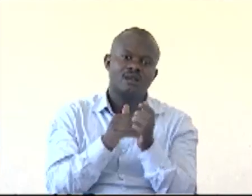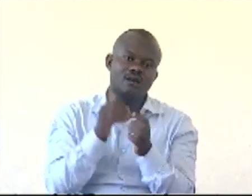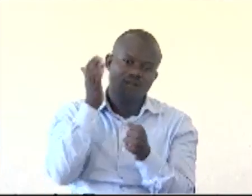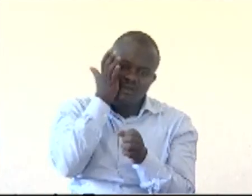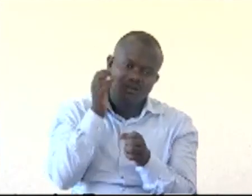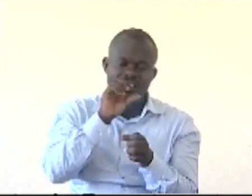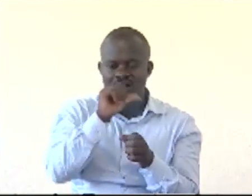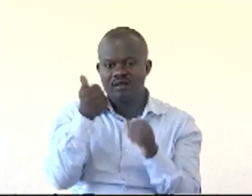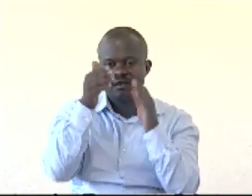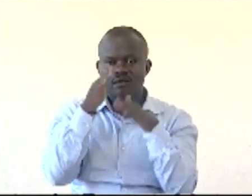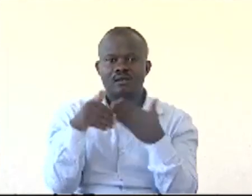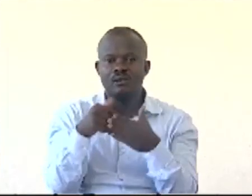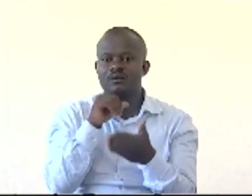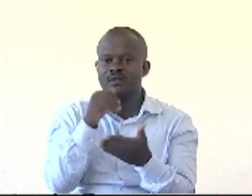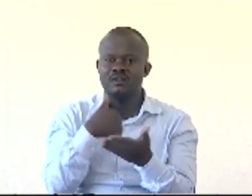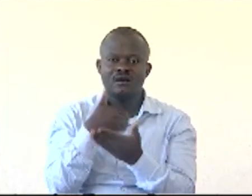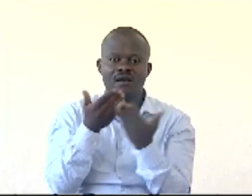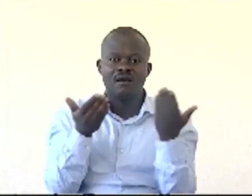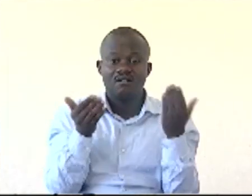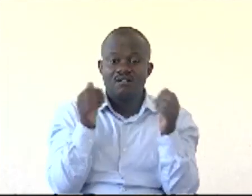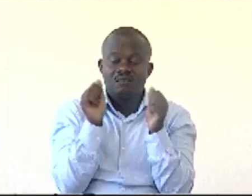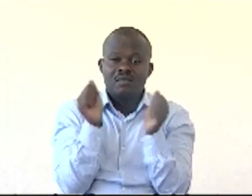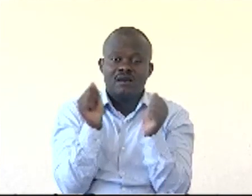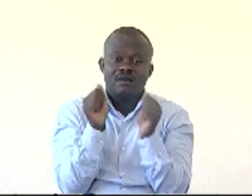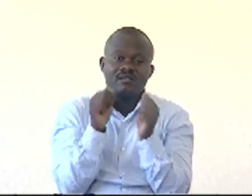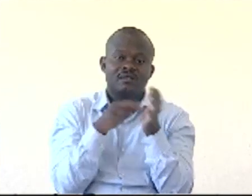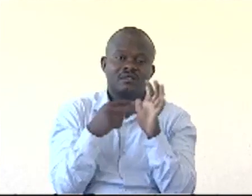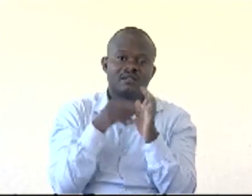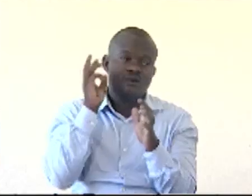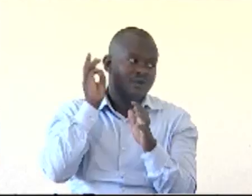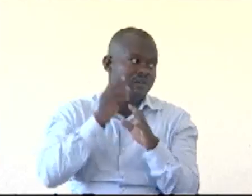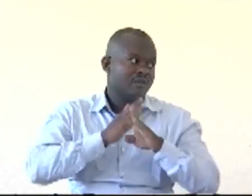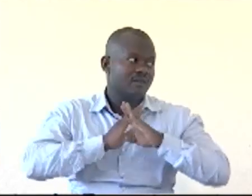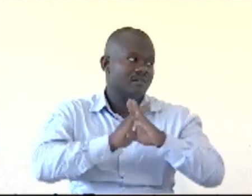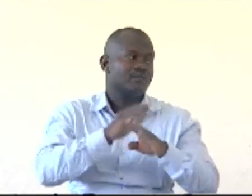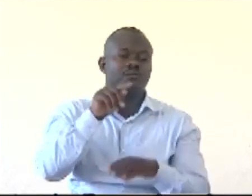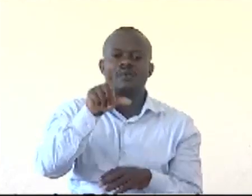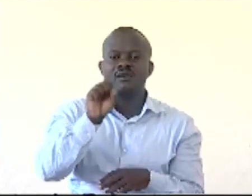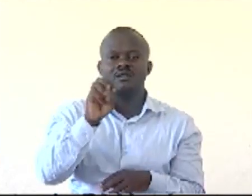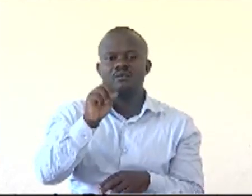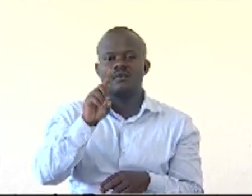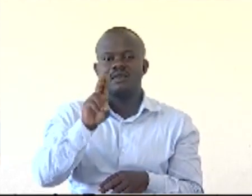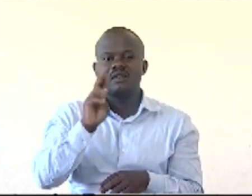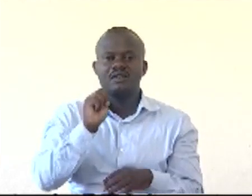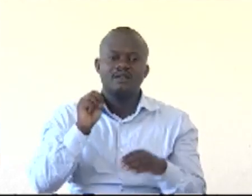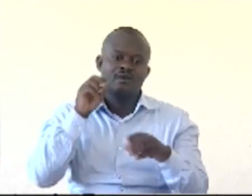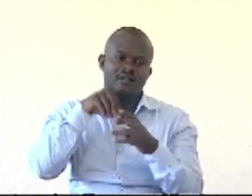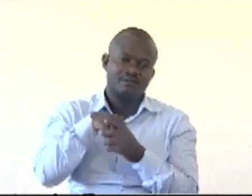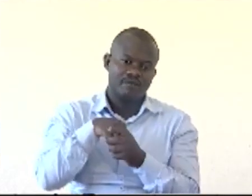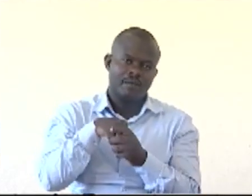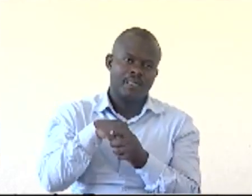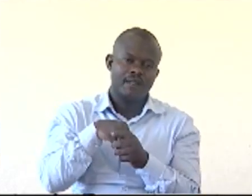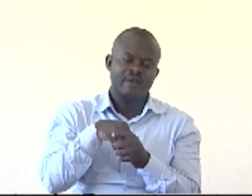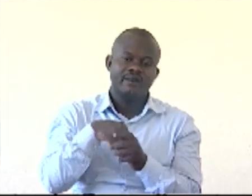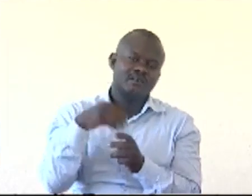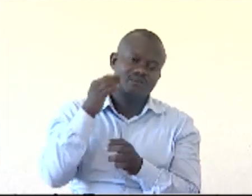another person who doesn't have malaria? Then it will inject Plasmodium parasites in